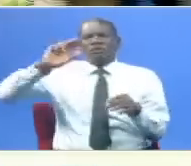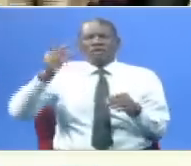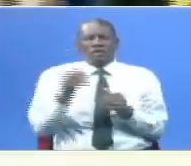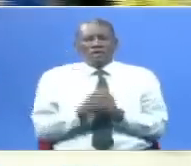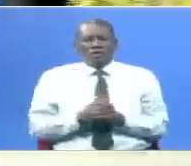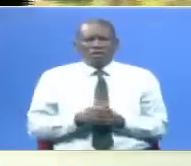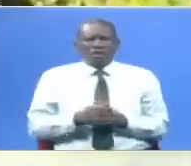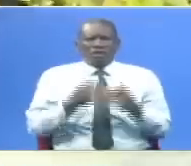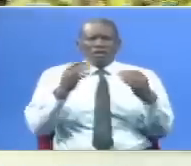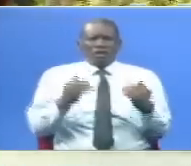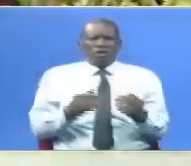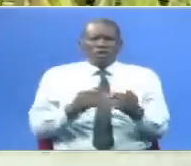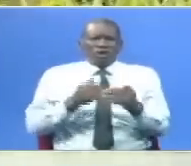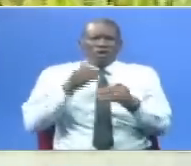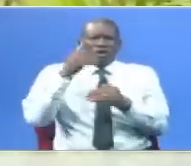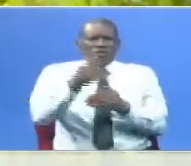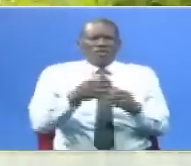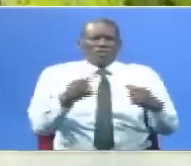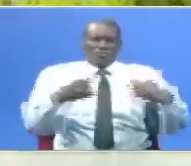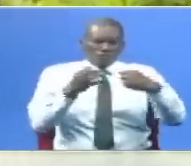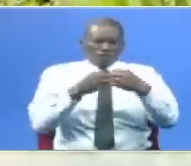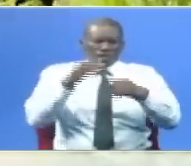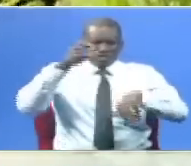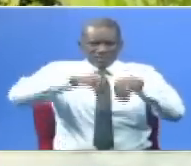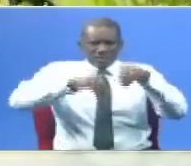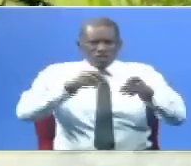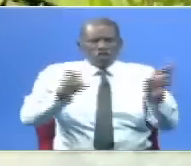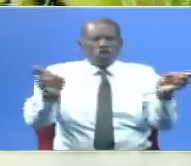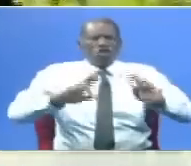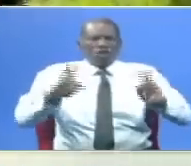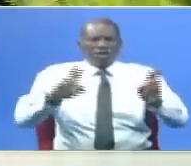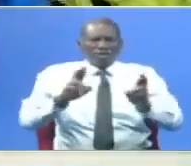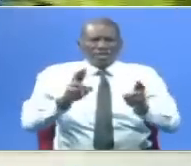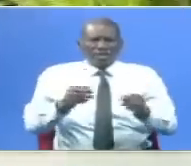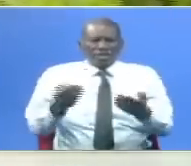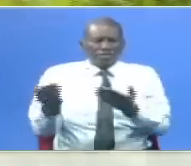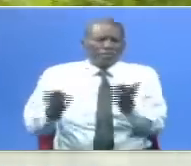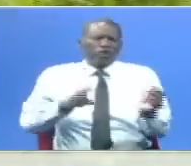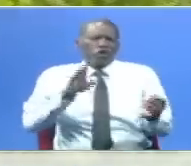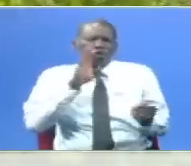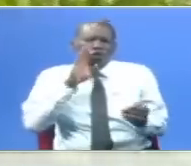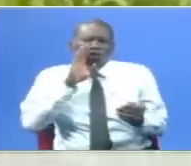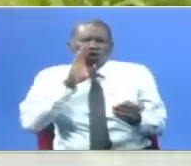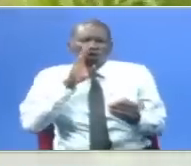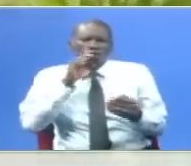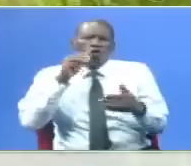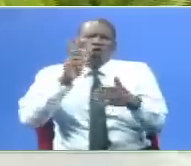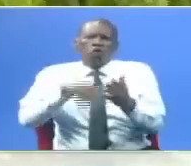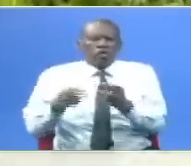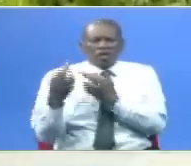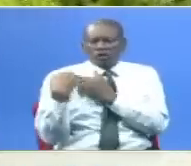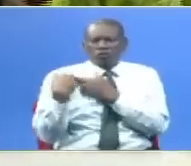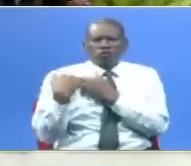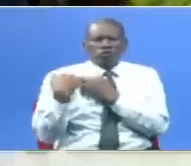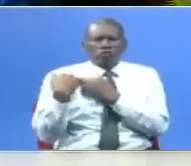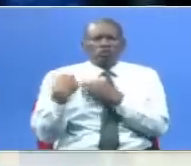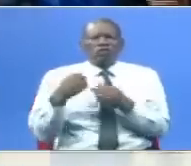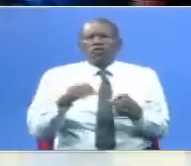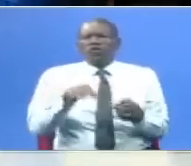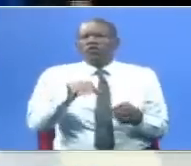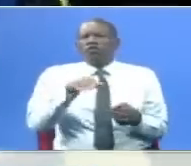The events of the outcome of the August elections are already yielding murmurs of what role Uhuru played in Raila's